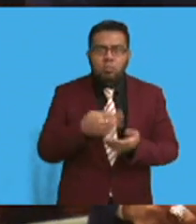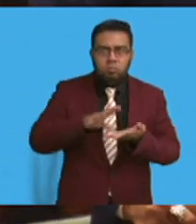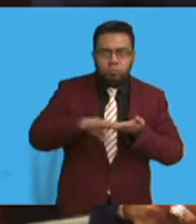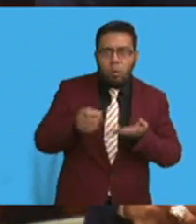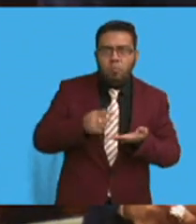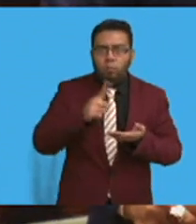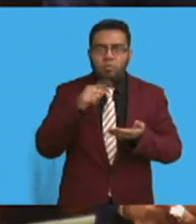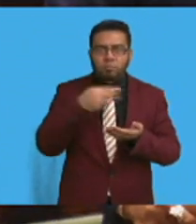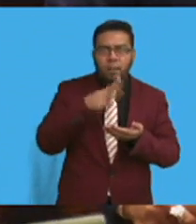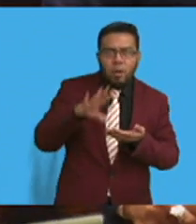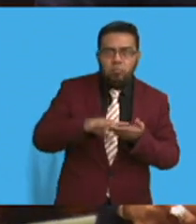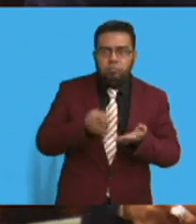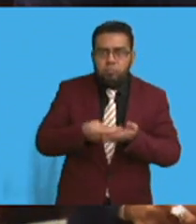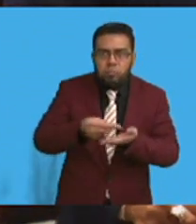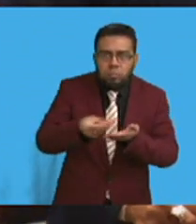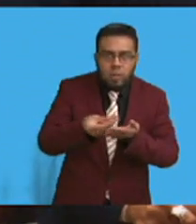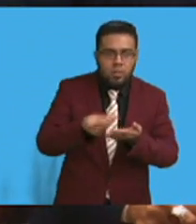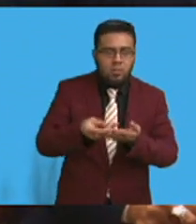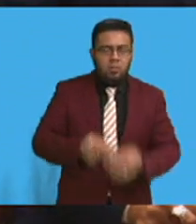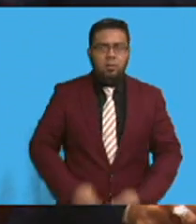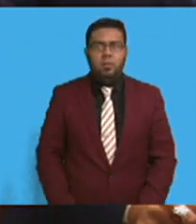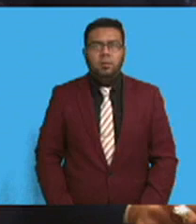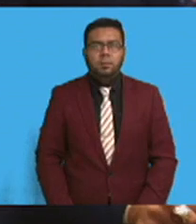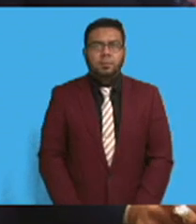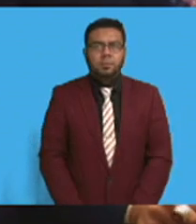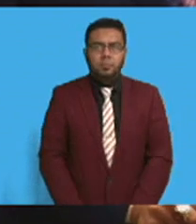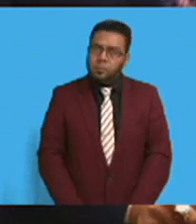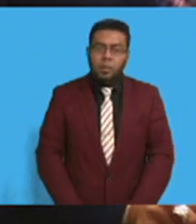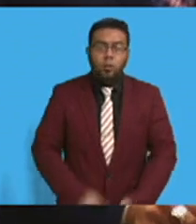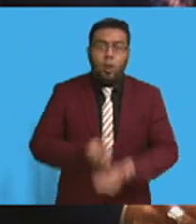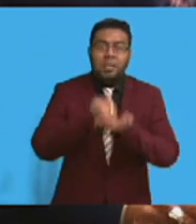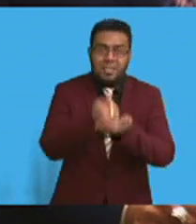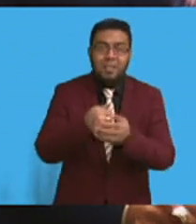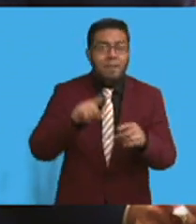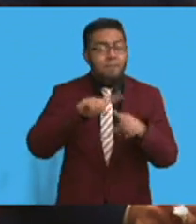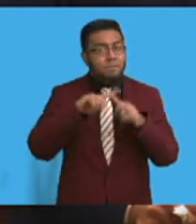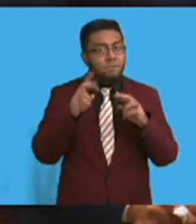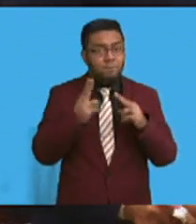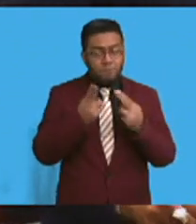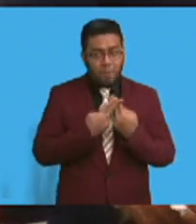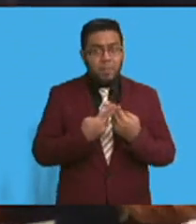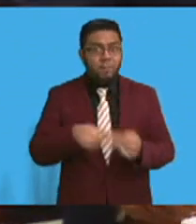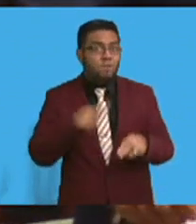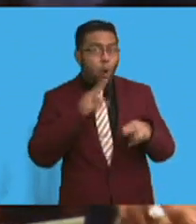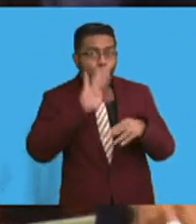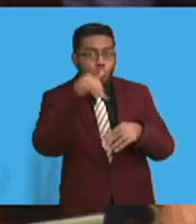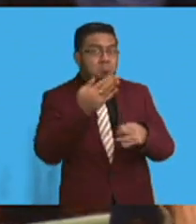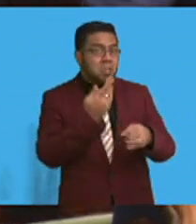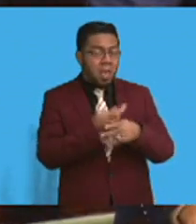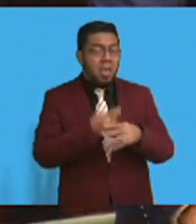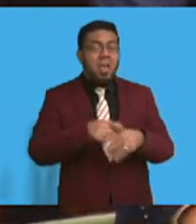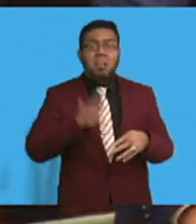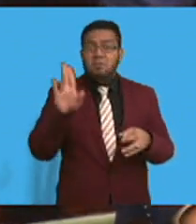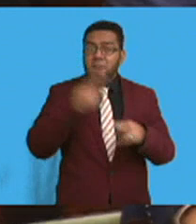disbursed $123 million in assisting around 100,000 Fijian families through homes care, farms care,